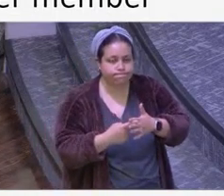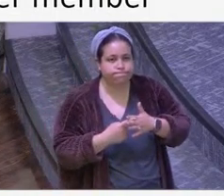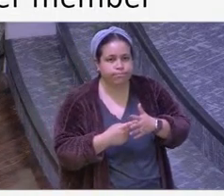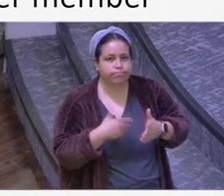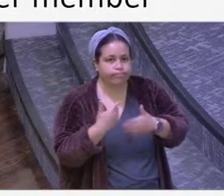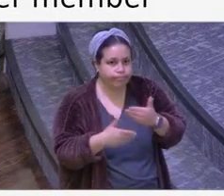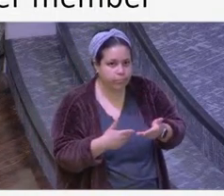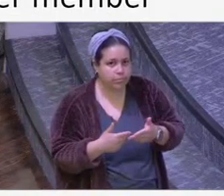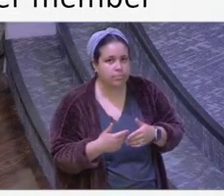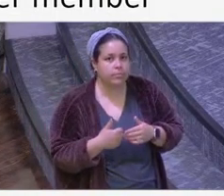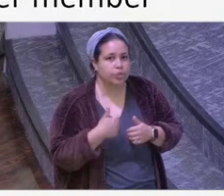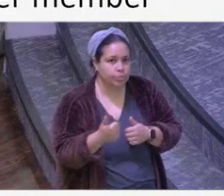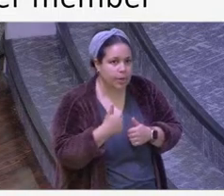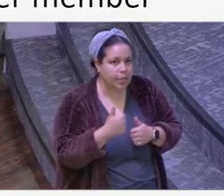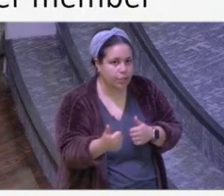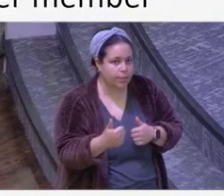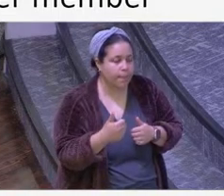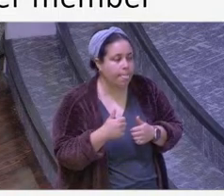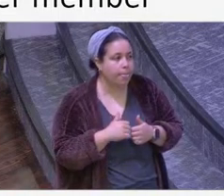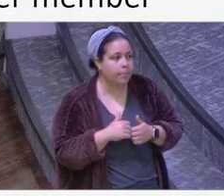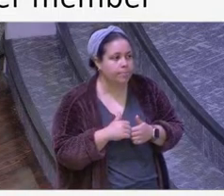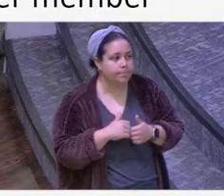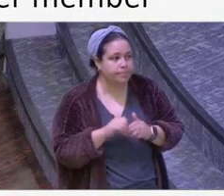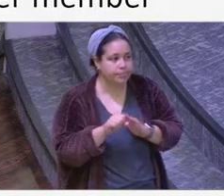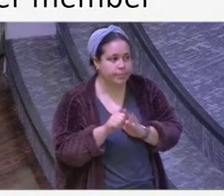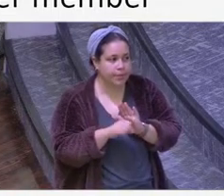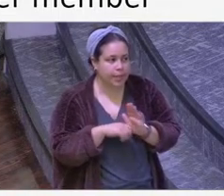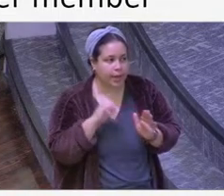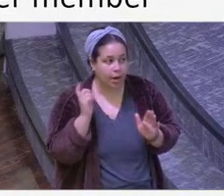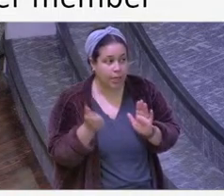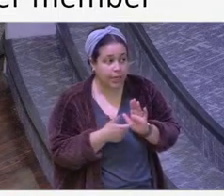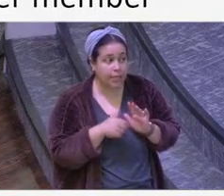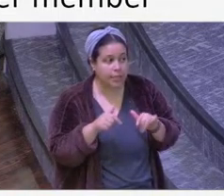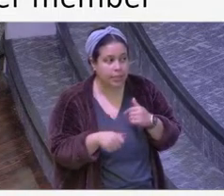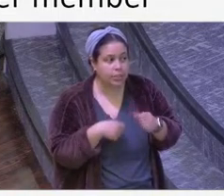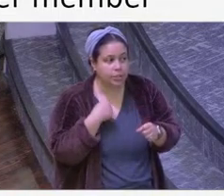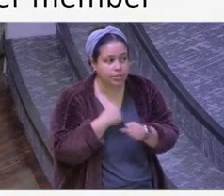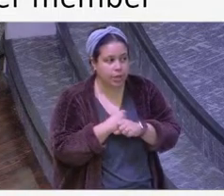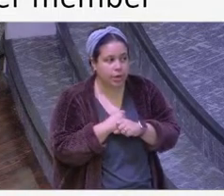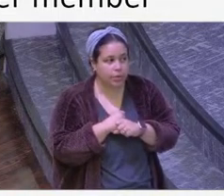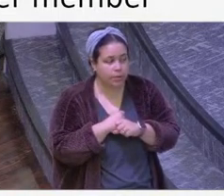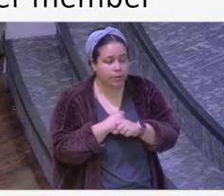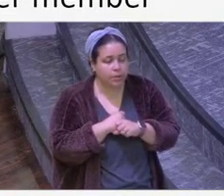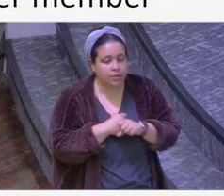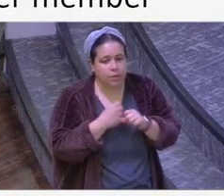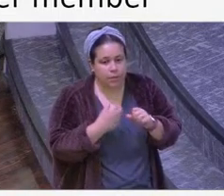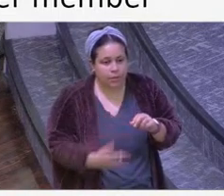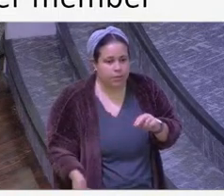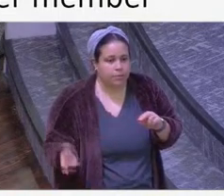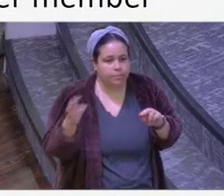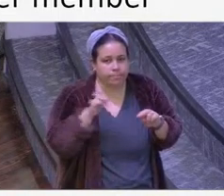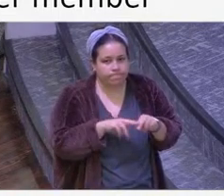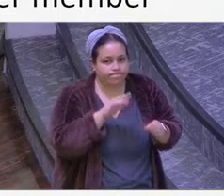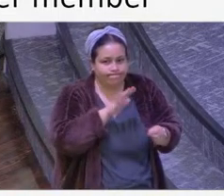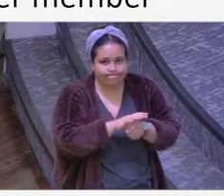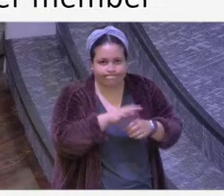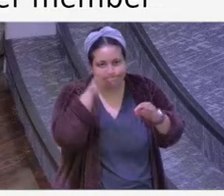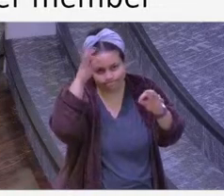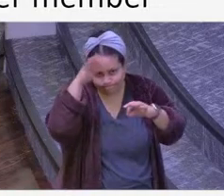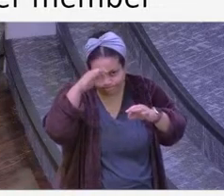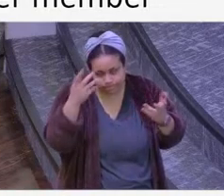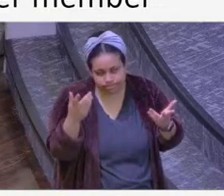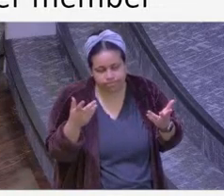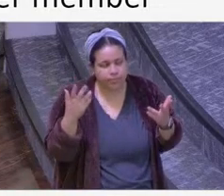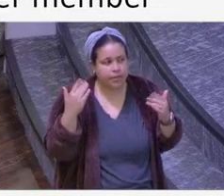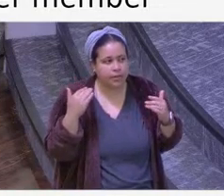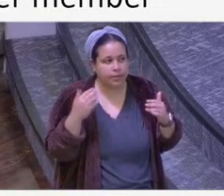So we're encouraged that the state recognized that this year. We don't know what that increase is gonna be completely yet. We'll find